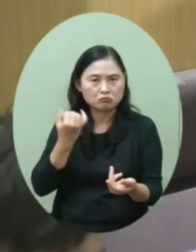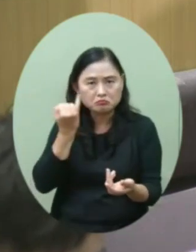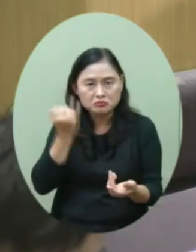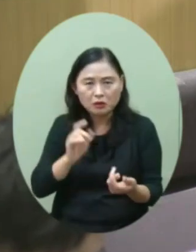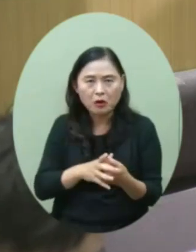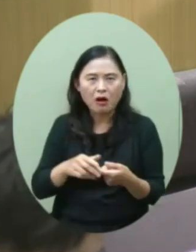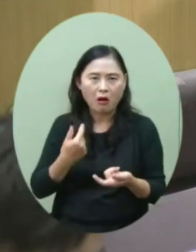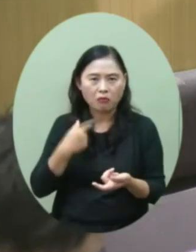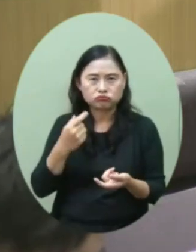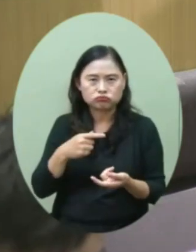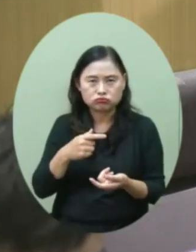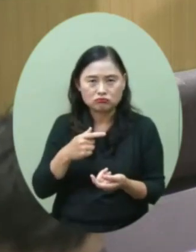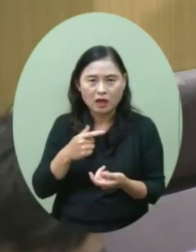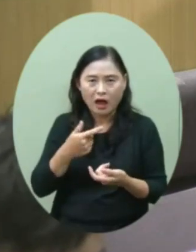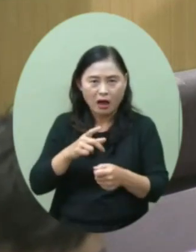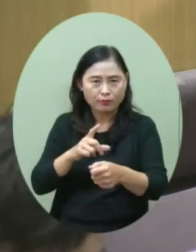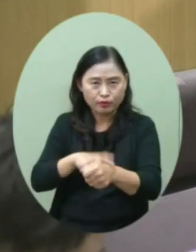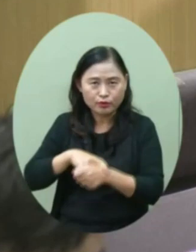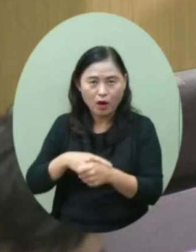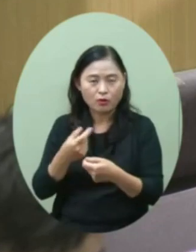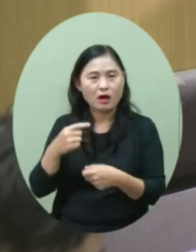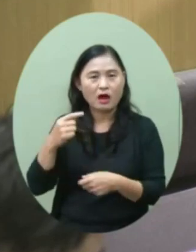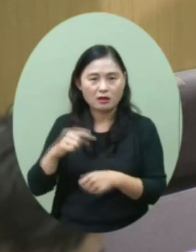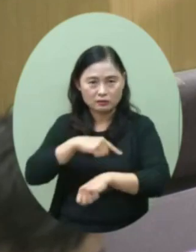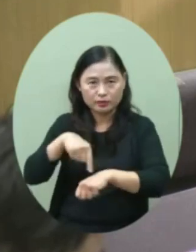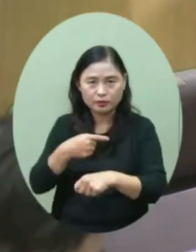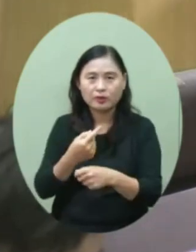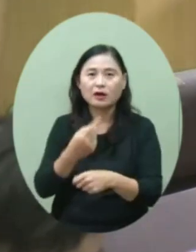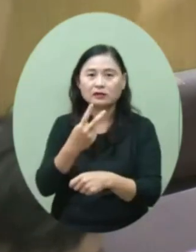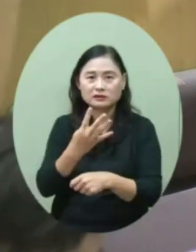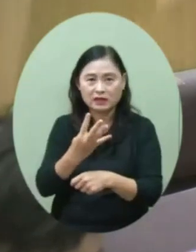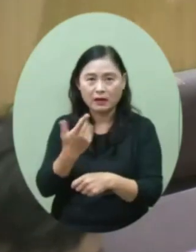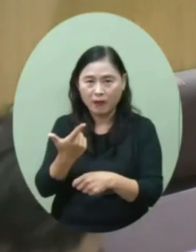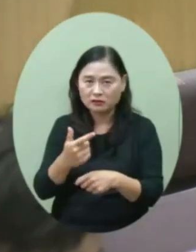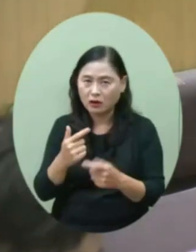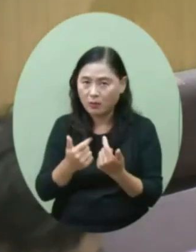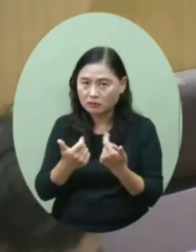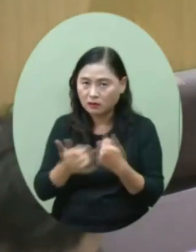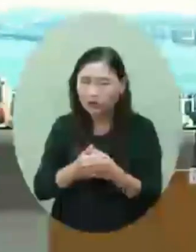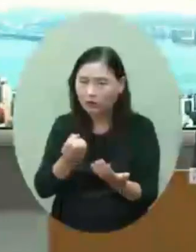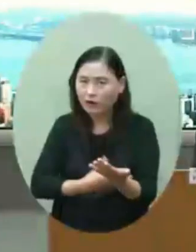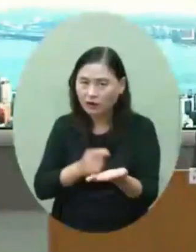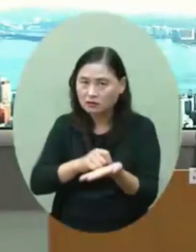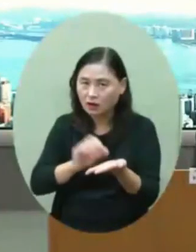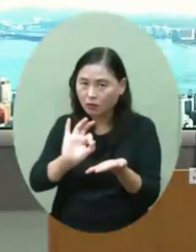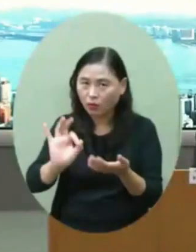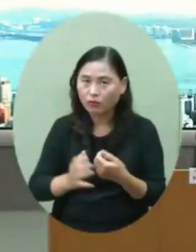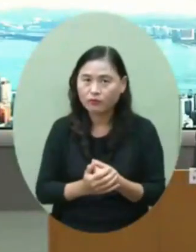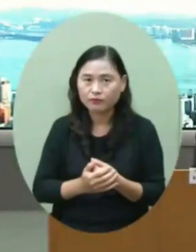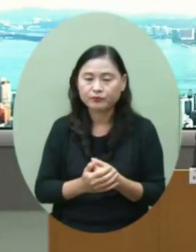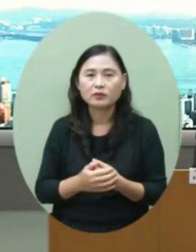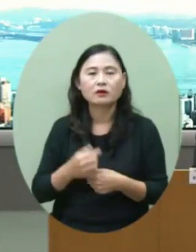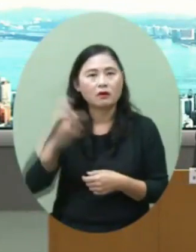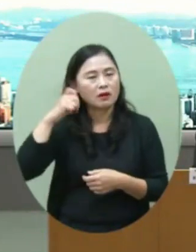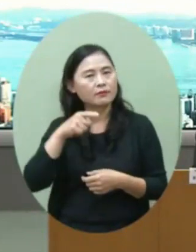these cases? And because it's not mentioned in the law. Thank you. Well, I think there are a lot of questions for the three of